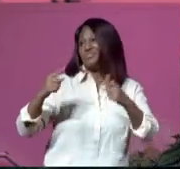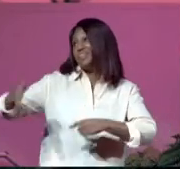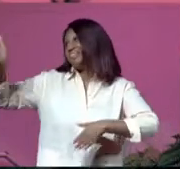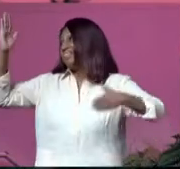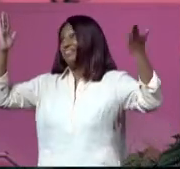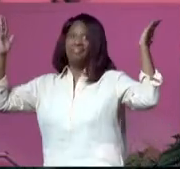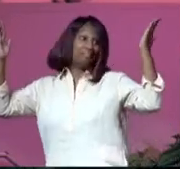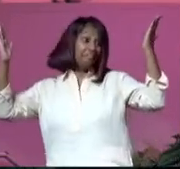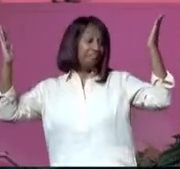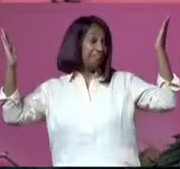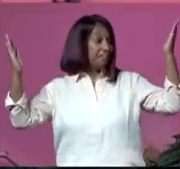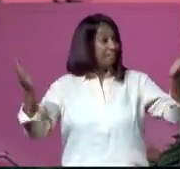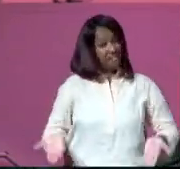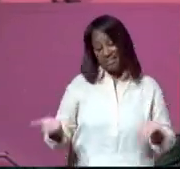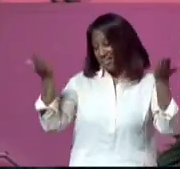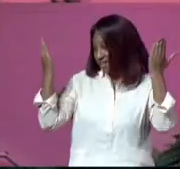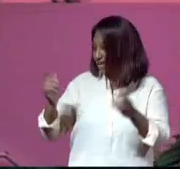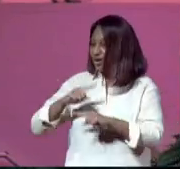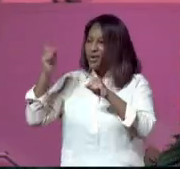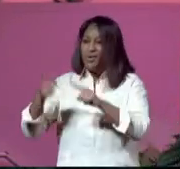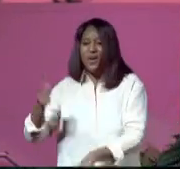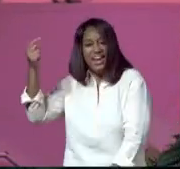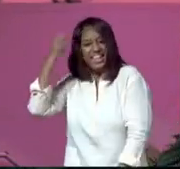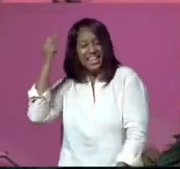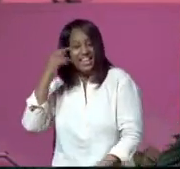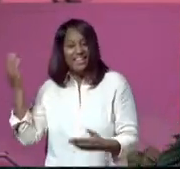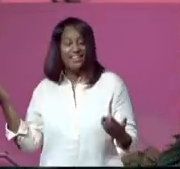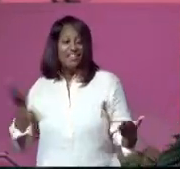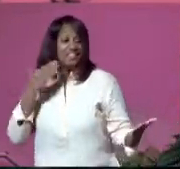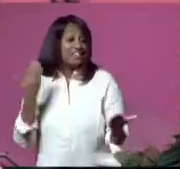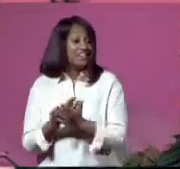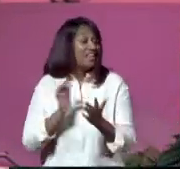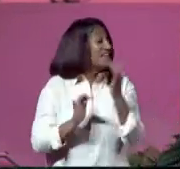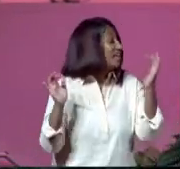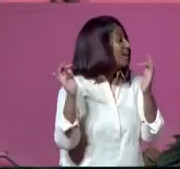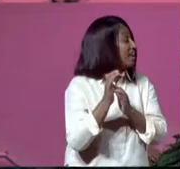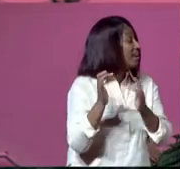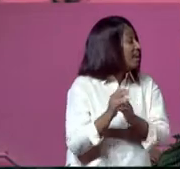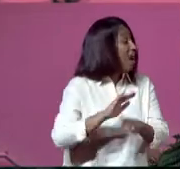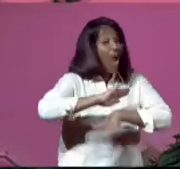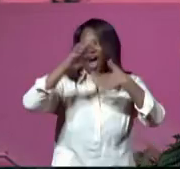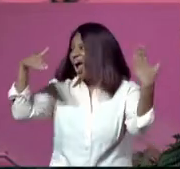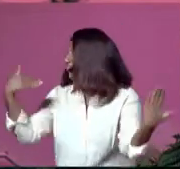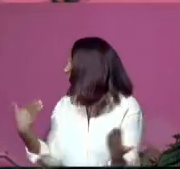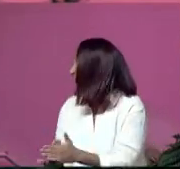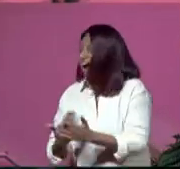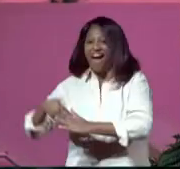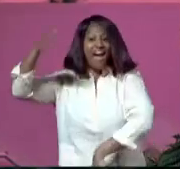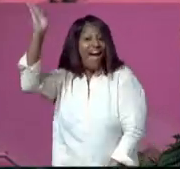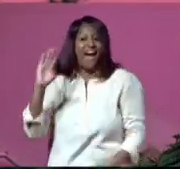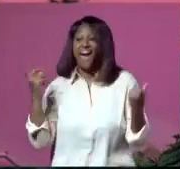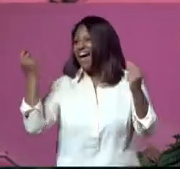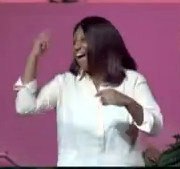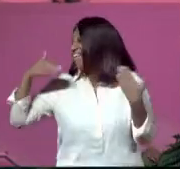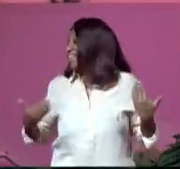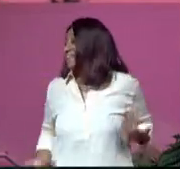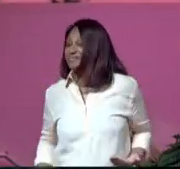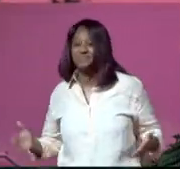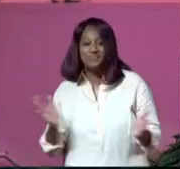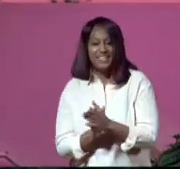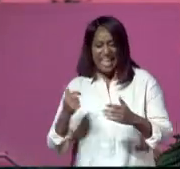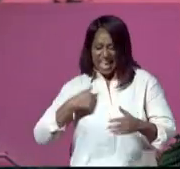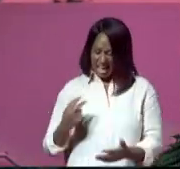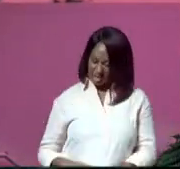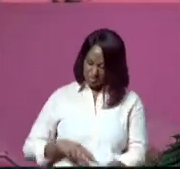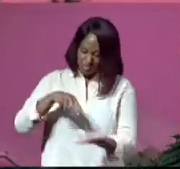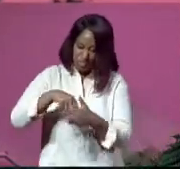hand, stand up on your feet. When I think of the goodness of Jesus and all God's done for me, I